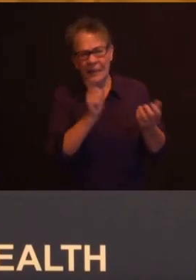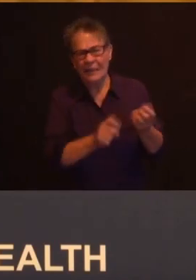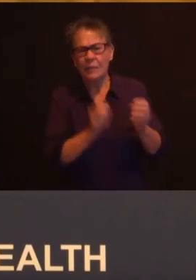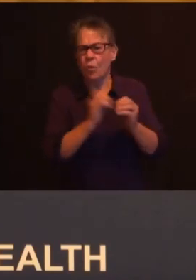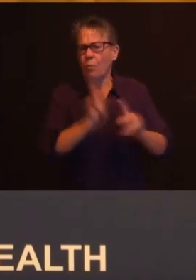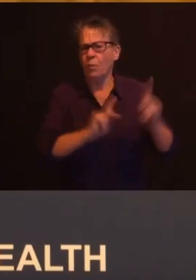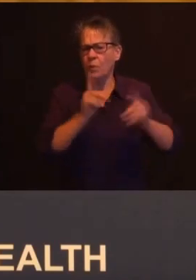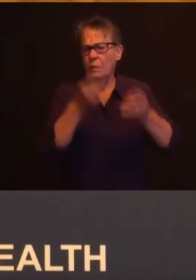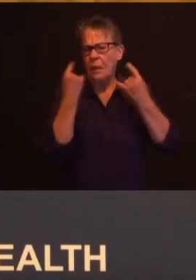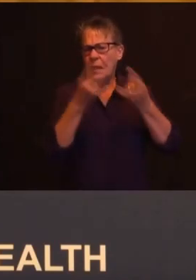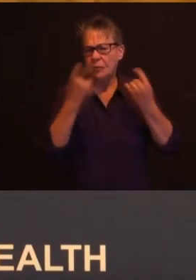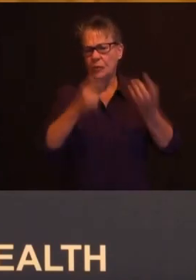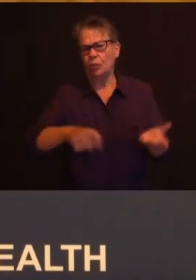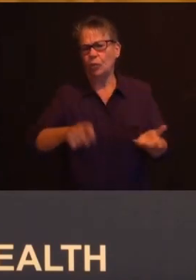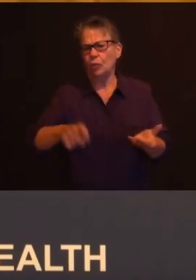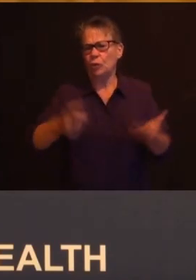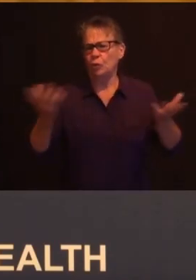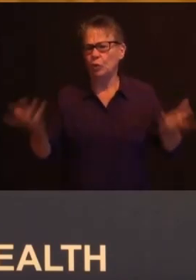and